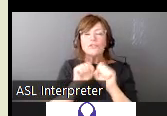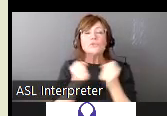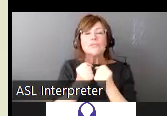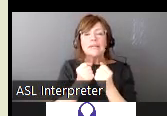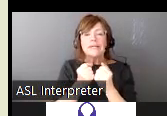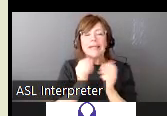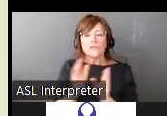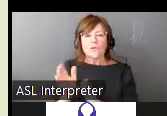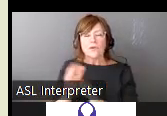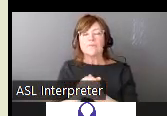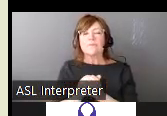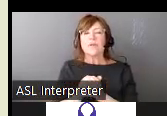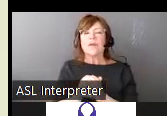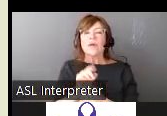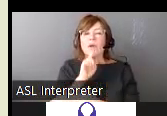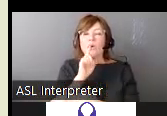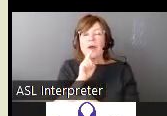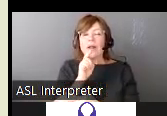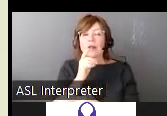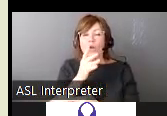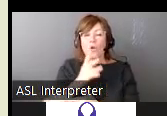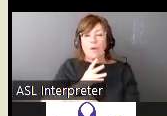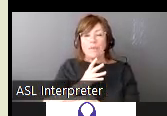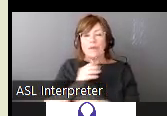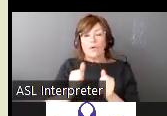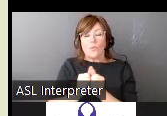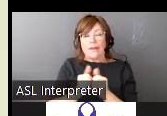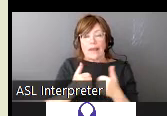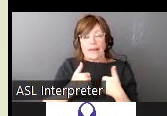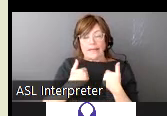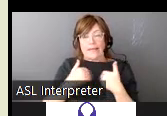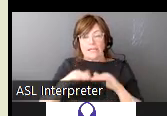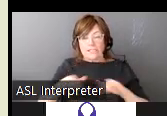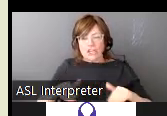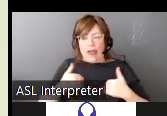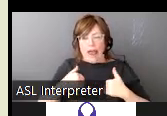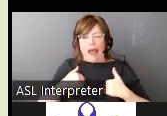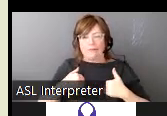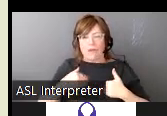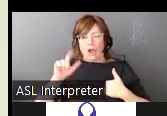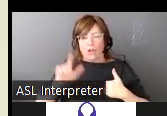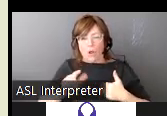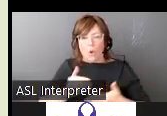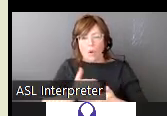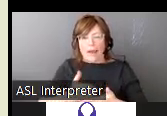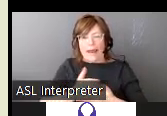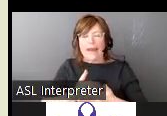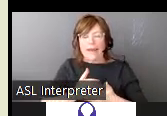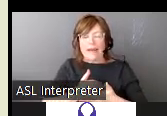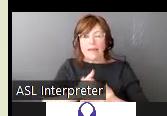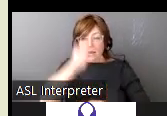channel women, particularly those with young children, into low-pay, precarious position, while